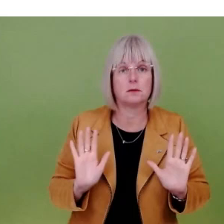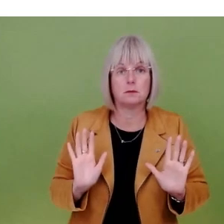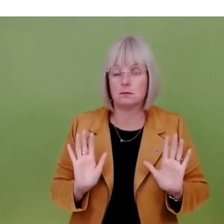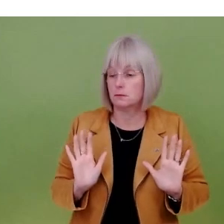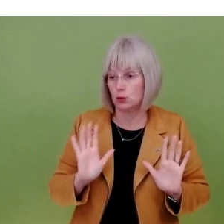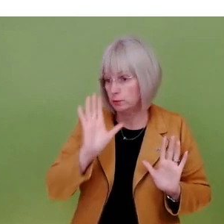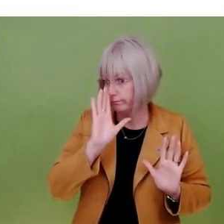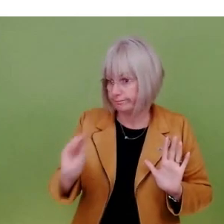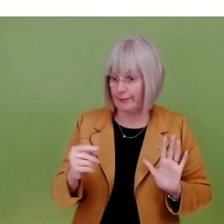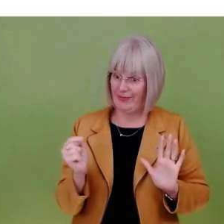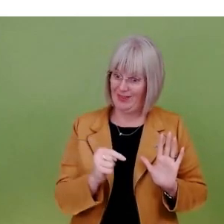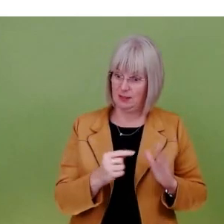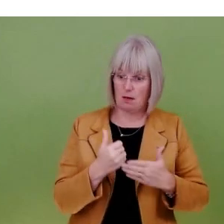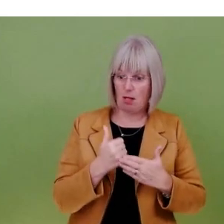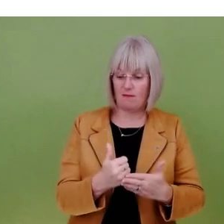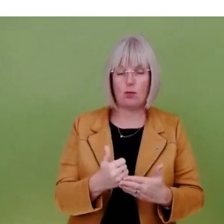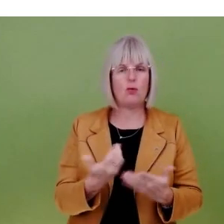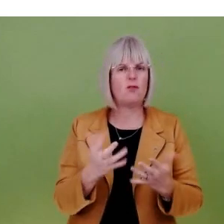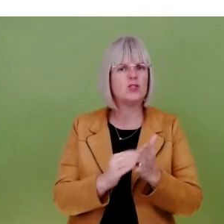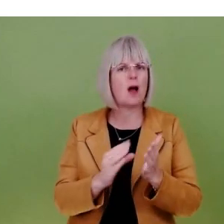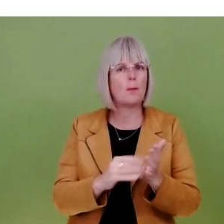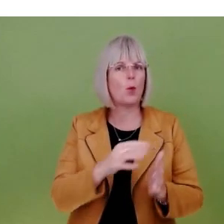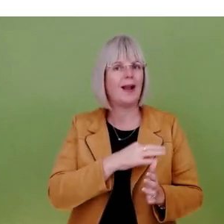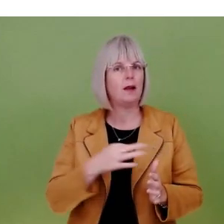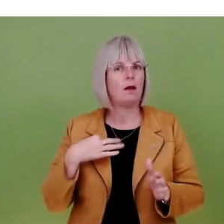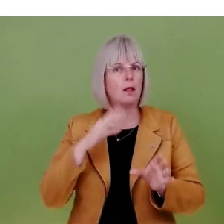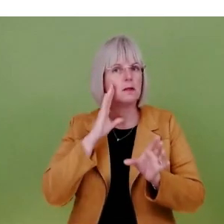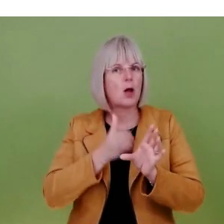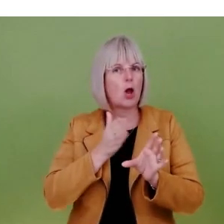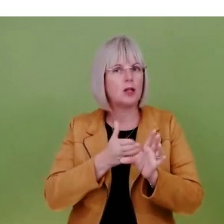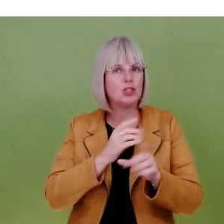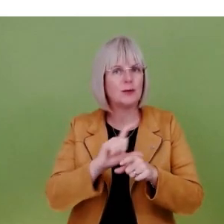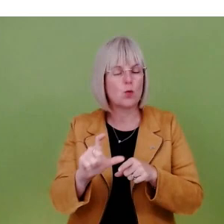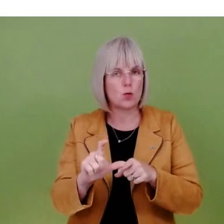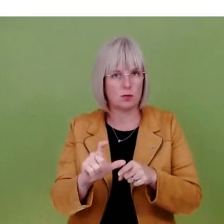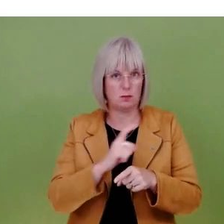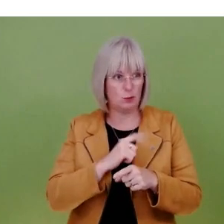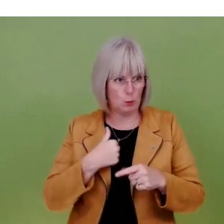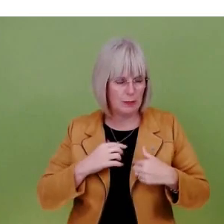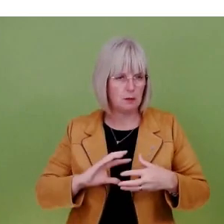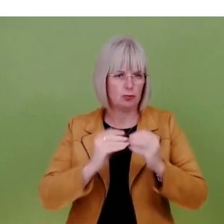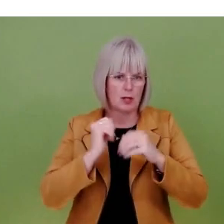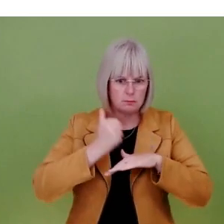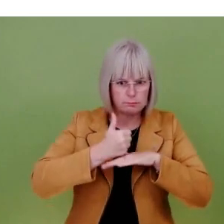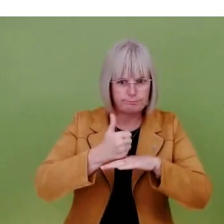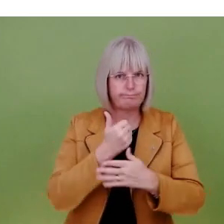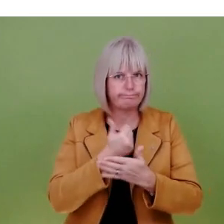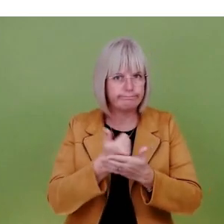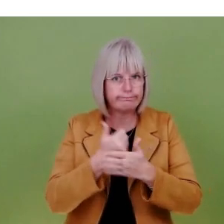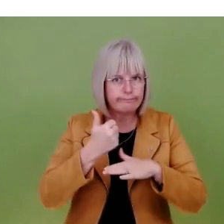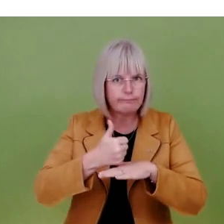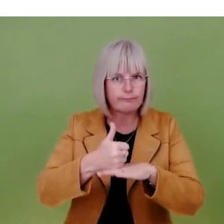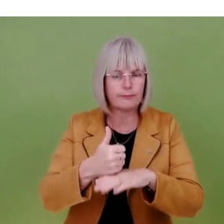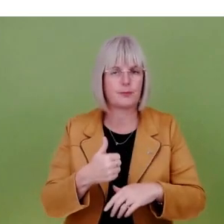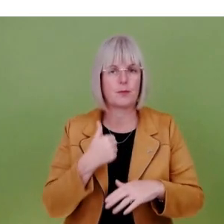example, clinical psychology training courses, because we've now routinely created them. And I'm working with one trust to offer mentoring safe